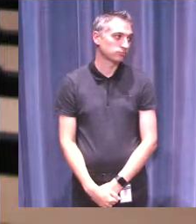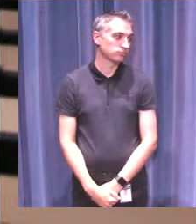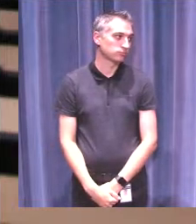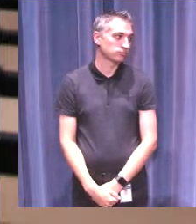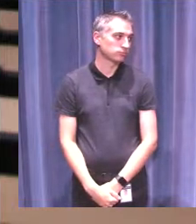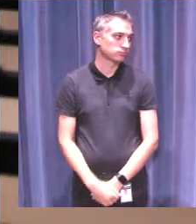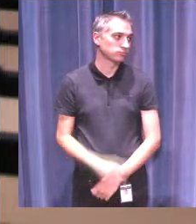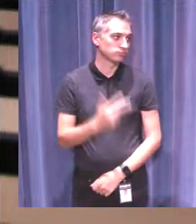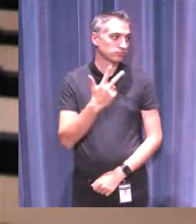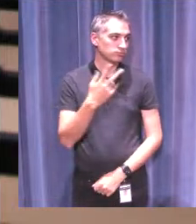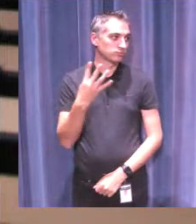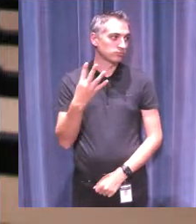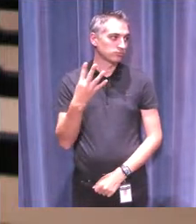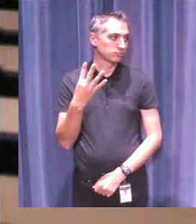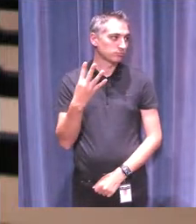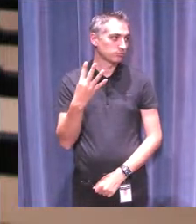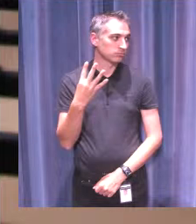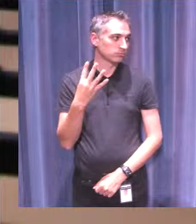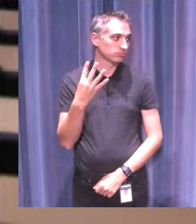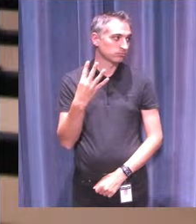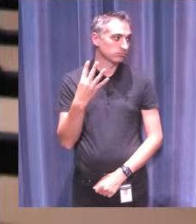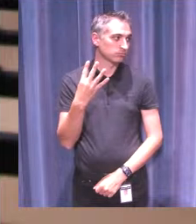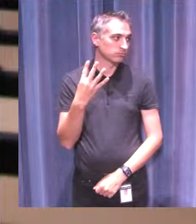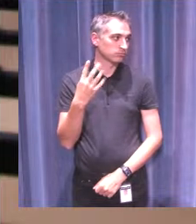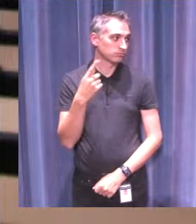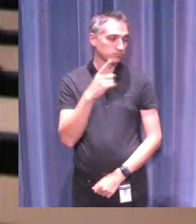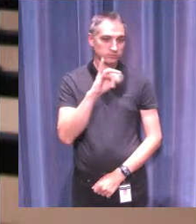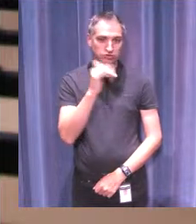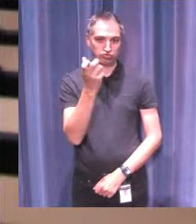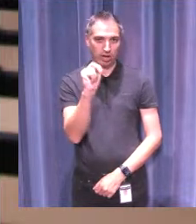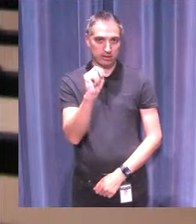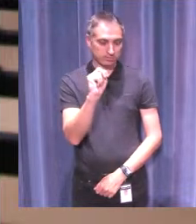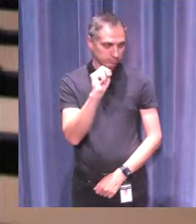Three and 4, those are yours, John.